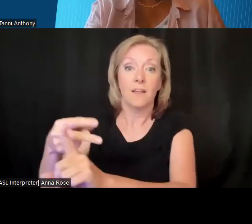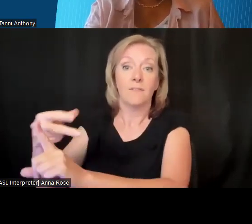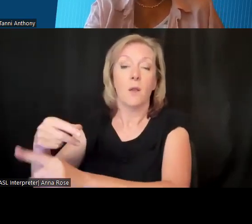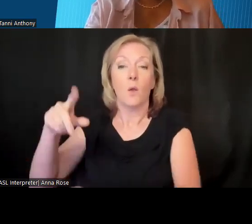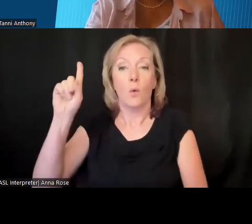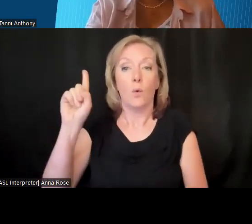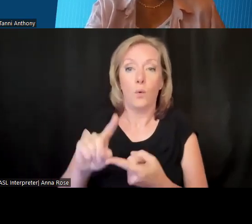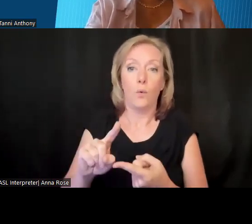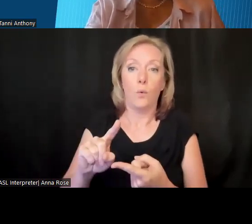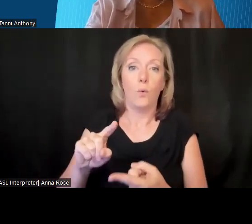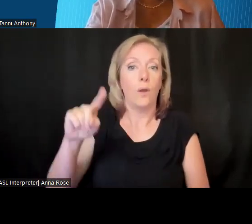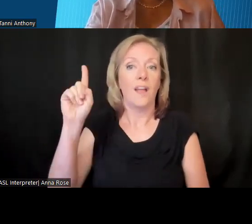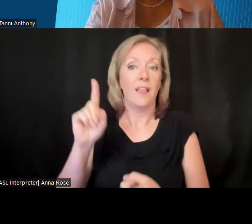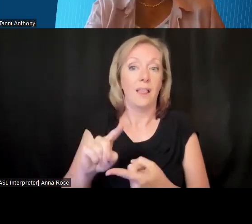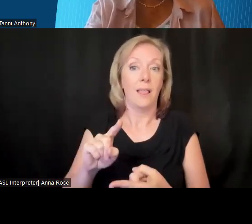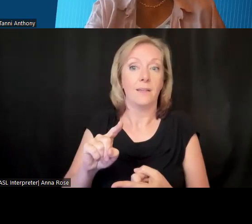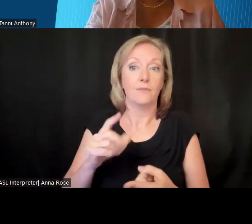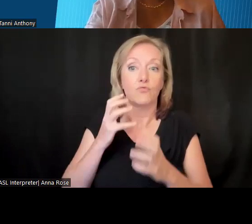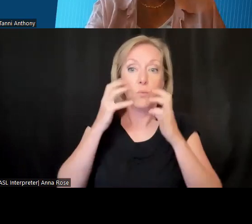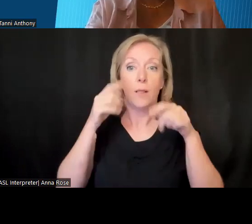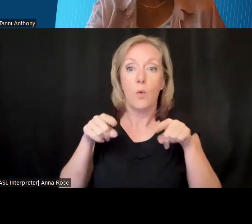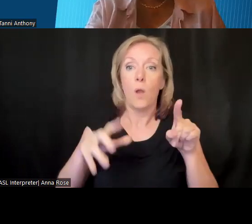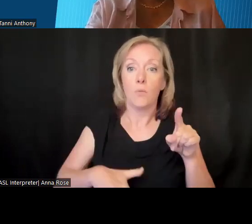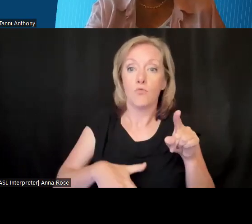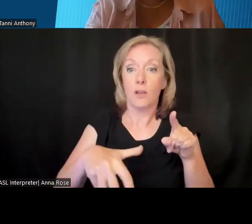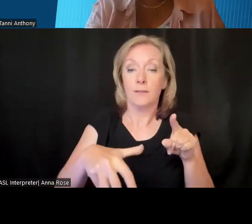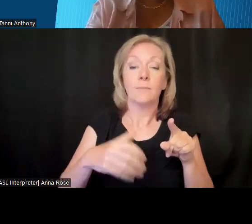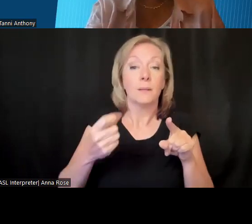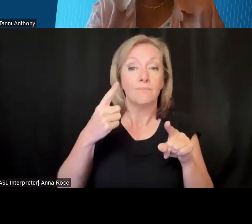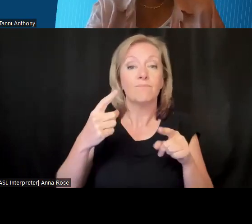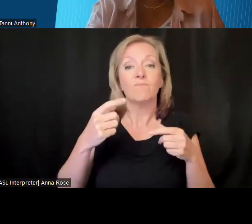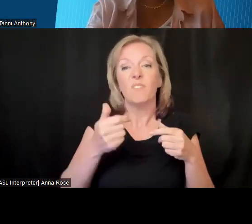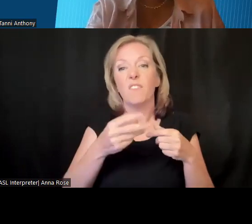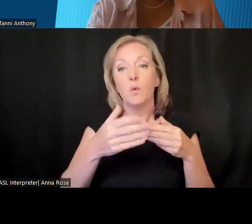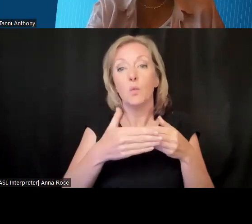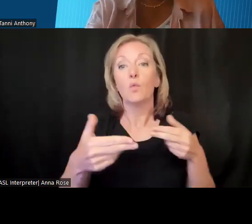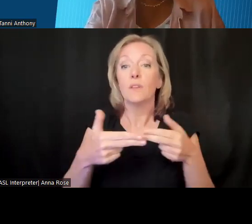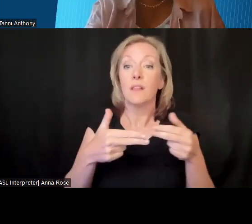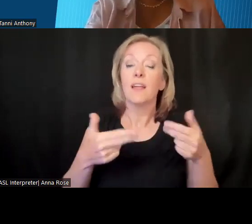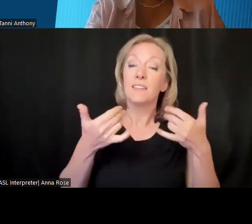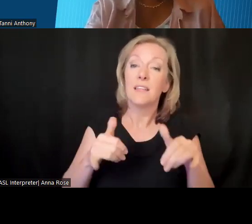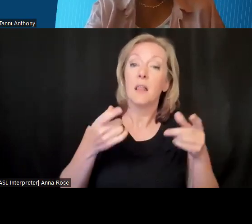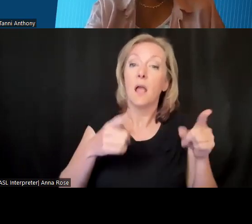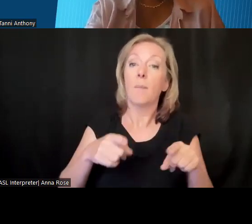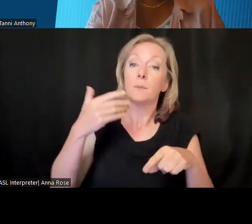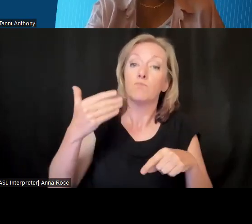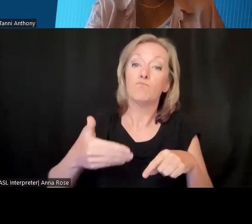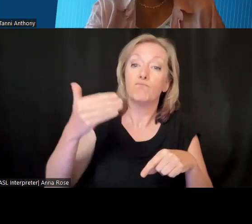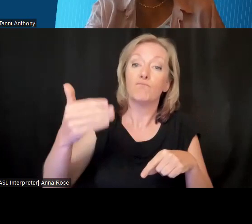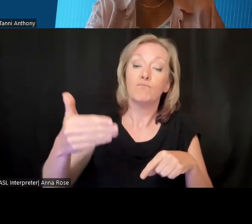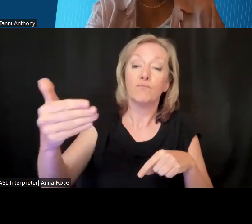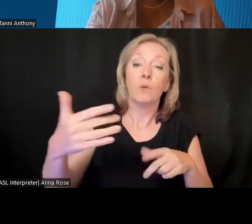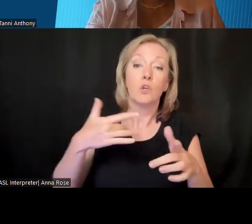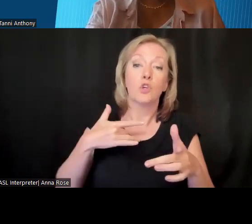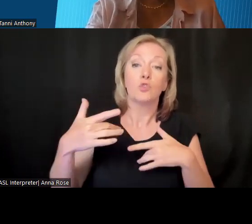that we don't see rubella like we used to. But in a few more slides, you'll see that we'd still see an incidence. So the worry for